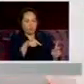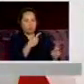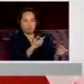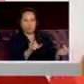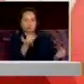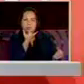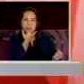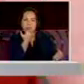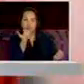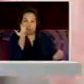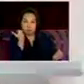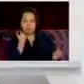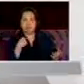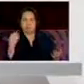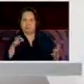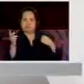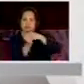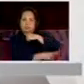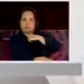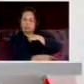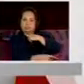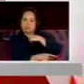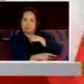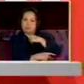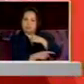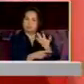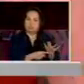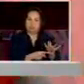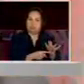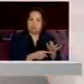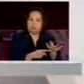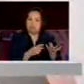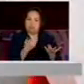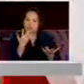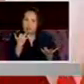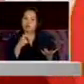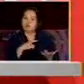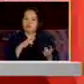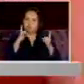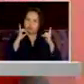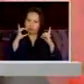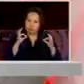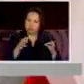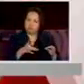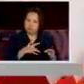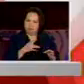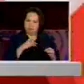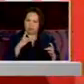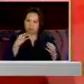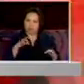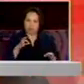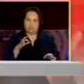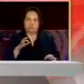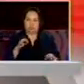amounts. He should have declared the above. Thus, I vote guilty on Article